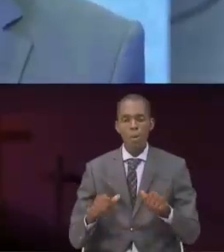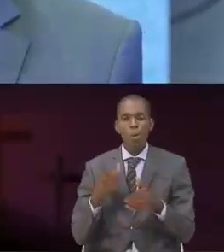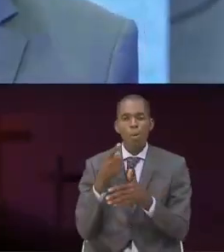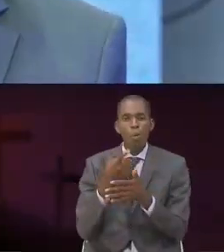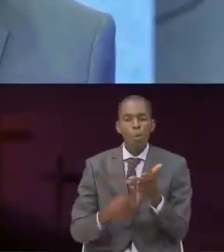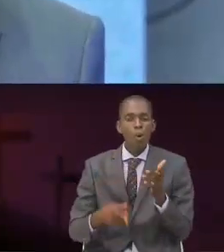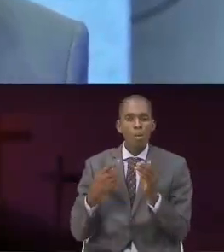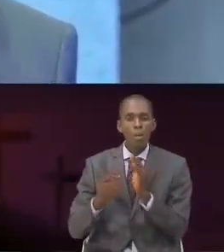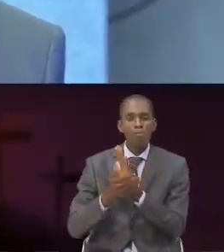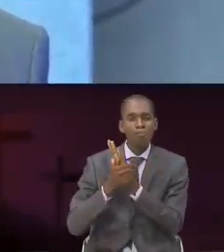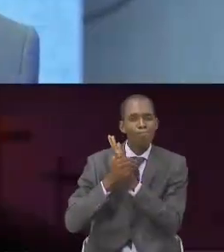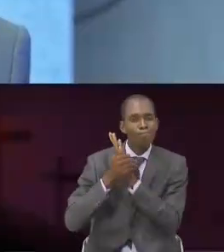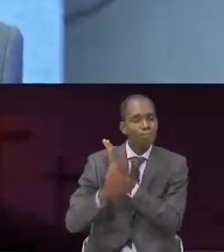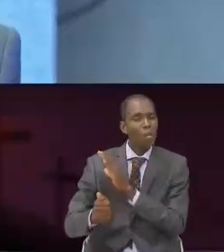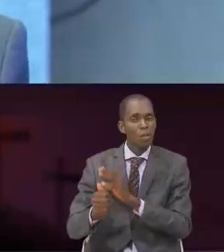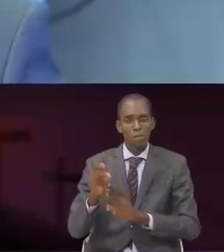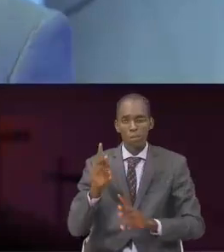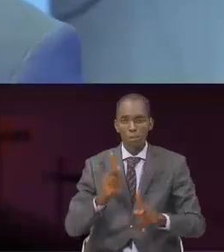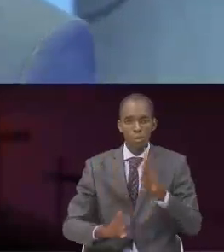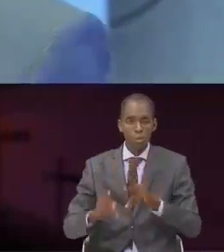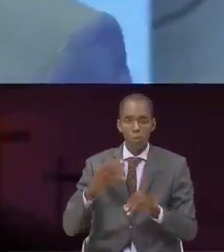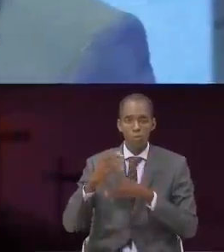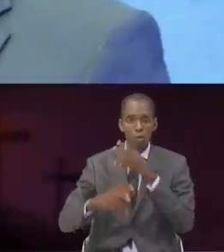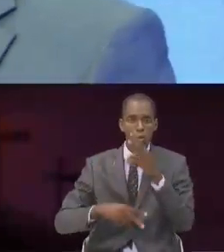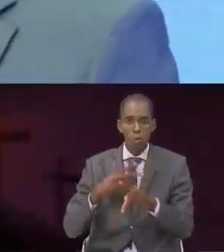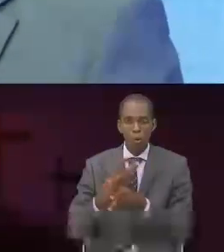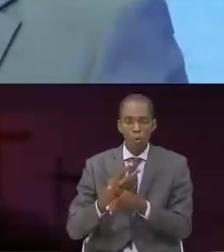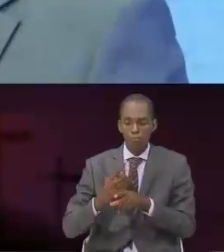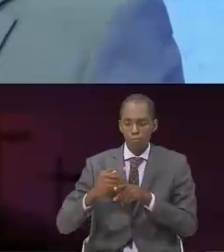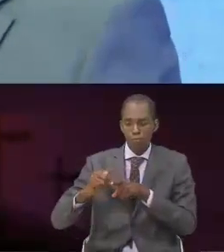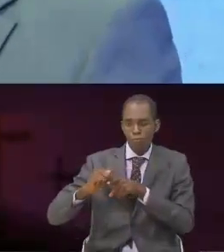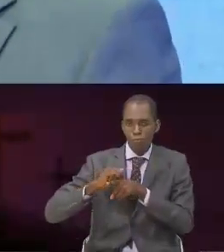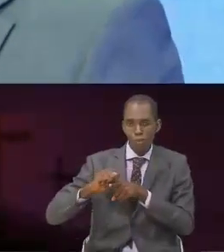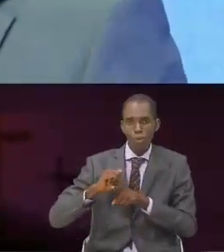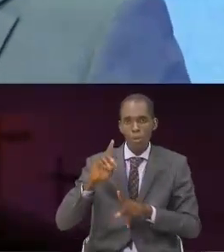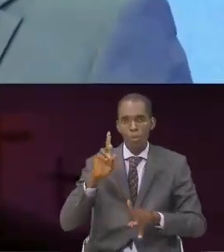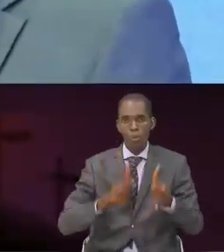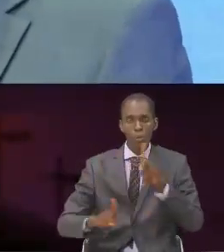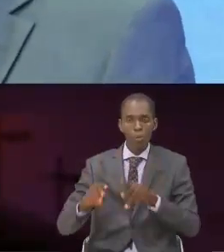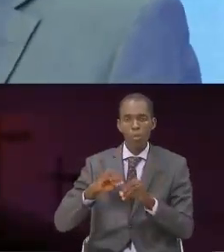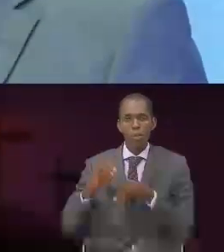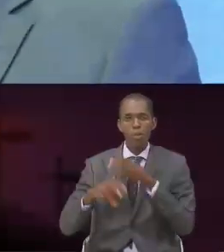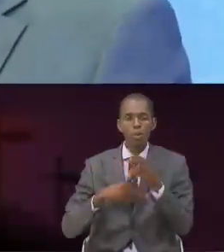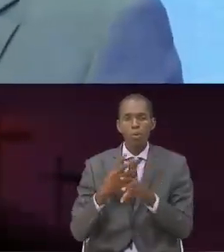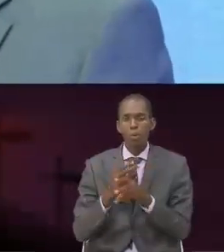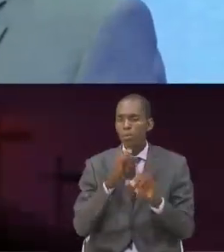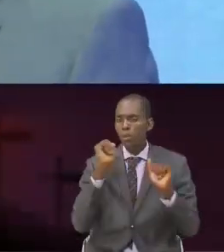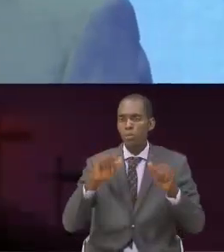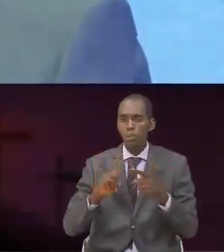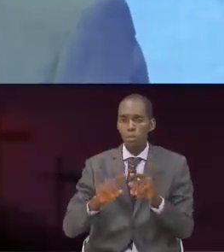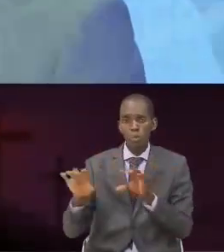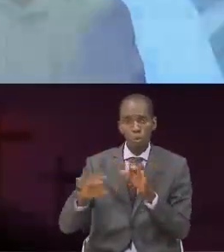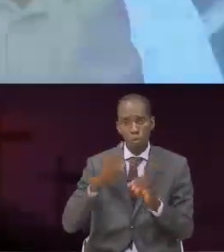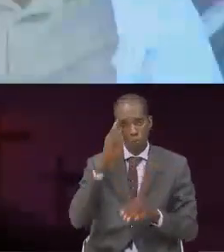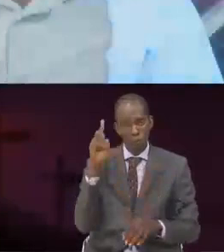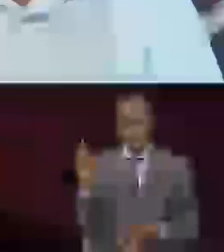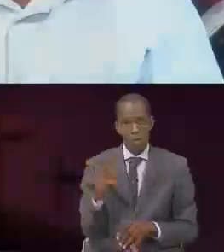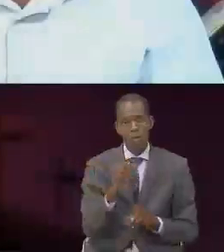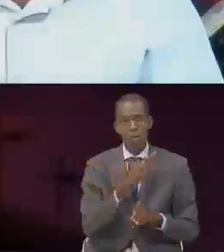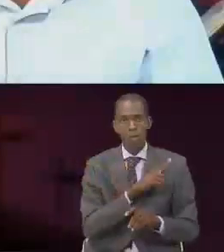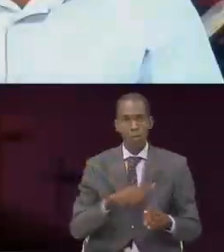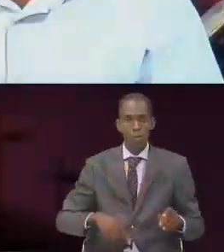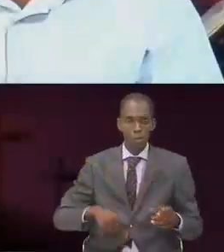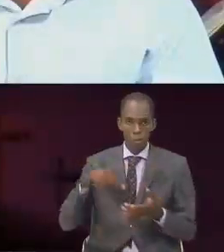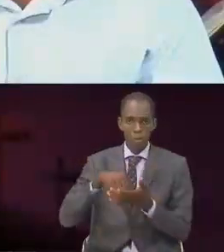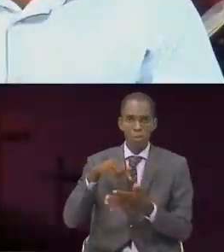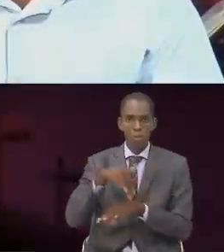strength, human ability. What the experts of the world, trained people in the world, what